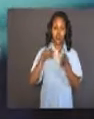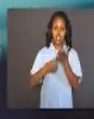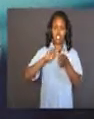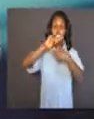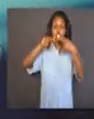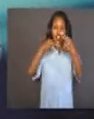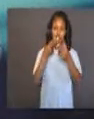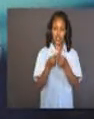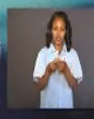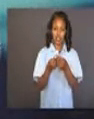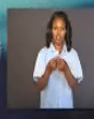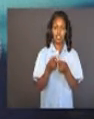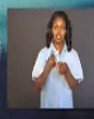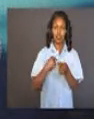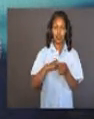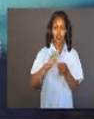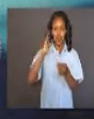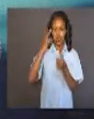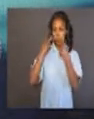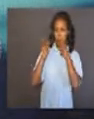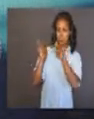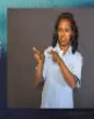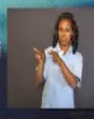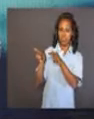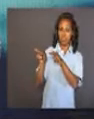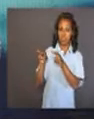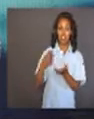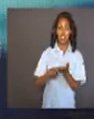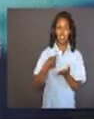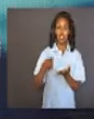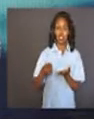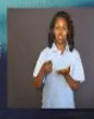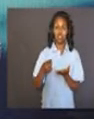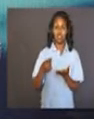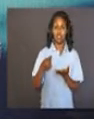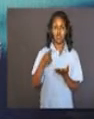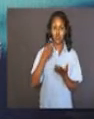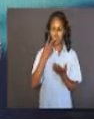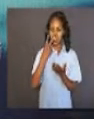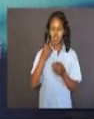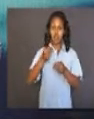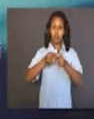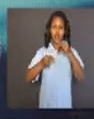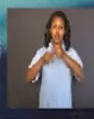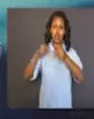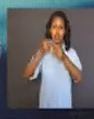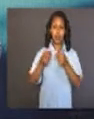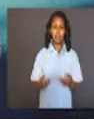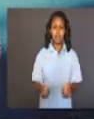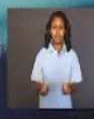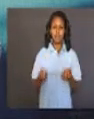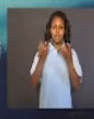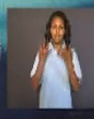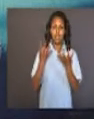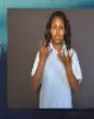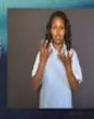unit, you will observe that we will build on many of